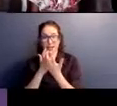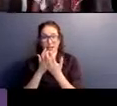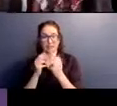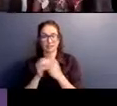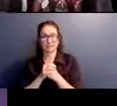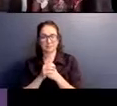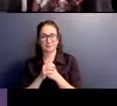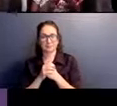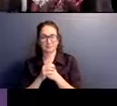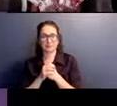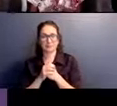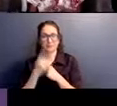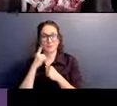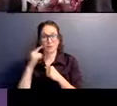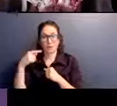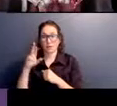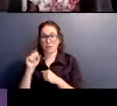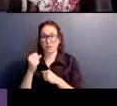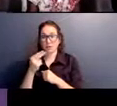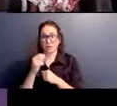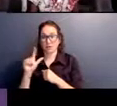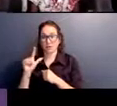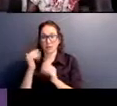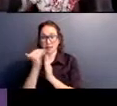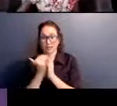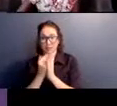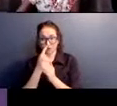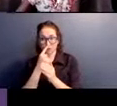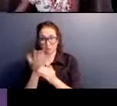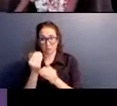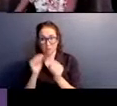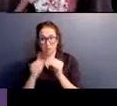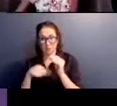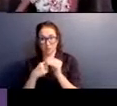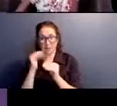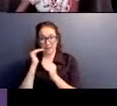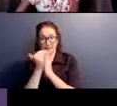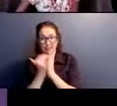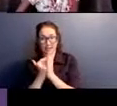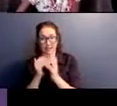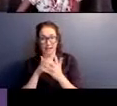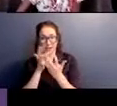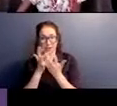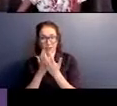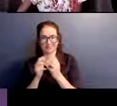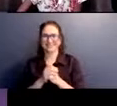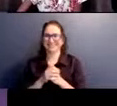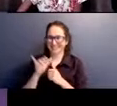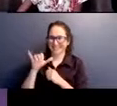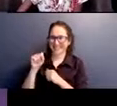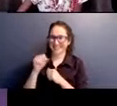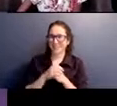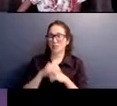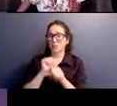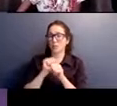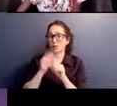adaptations made to the Preservation Hall lessons. Can you tell us more about these lesson adaptations? Yes, we worked to